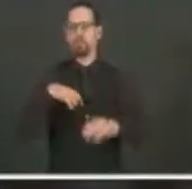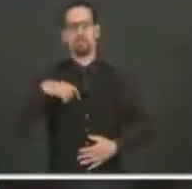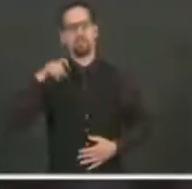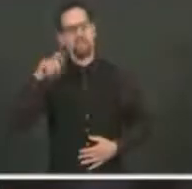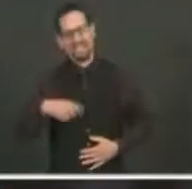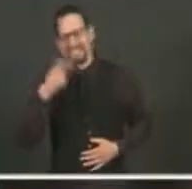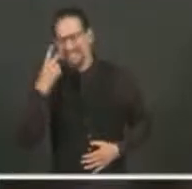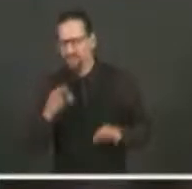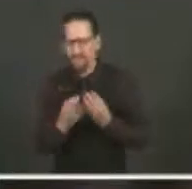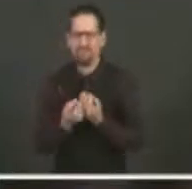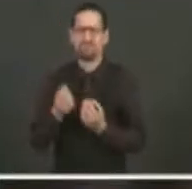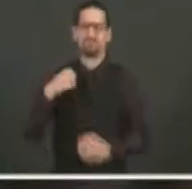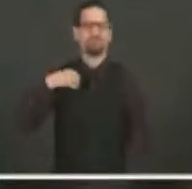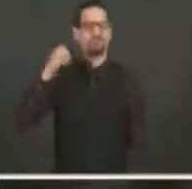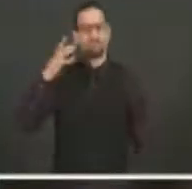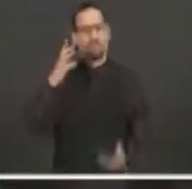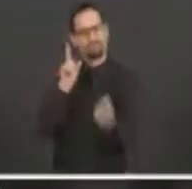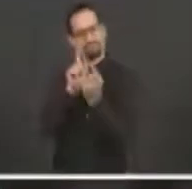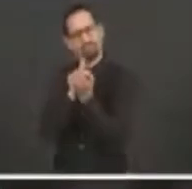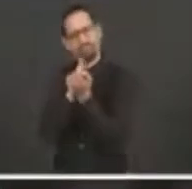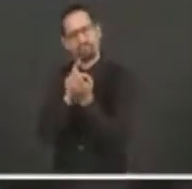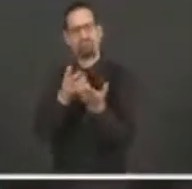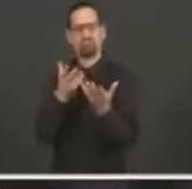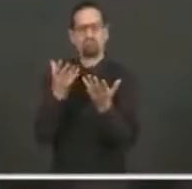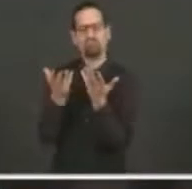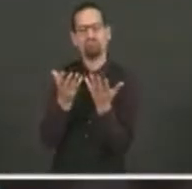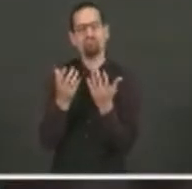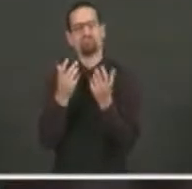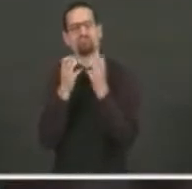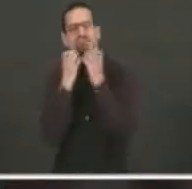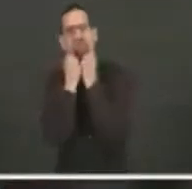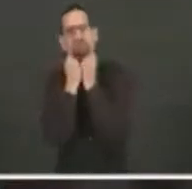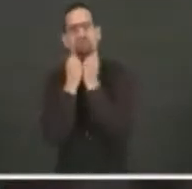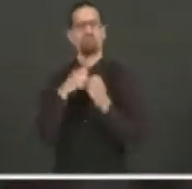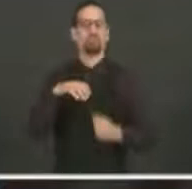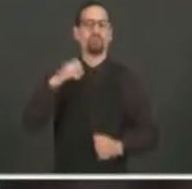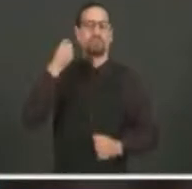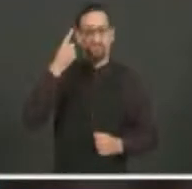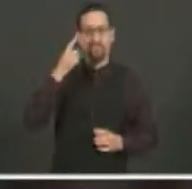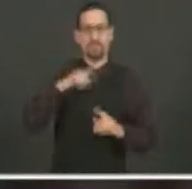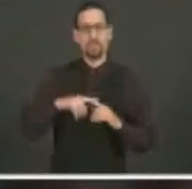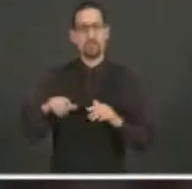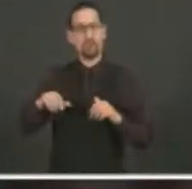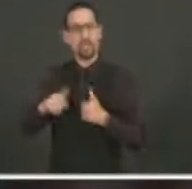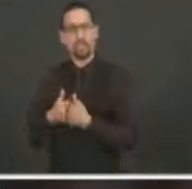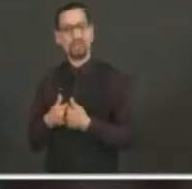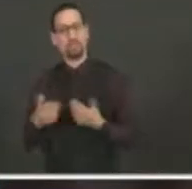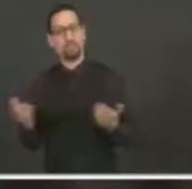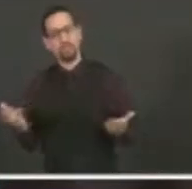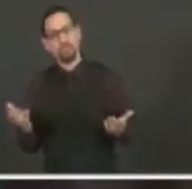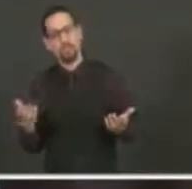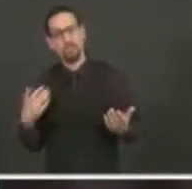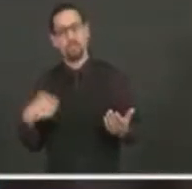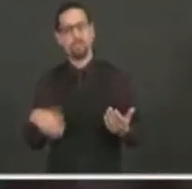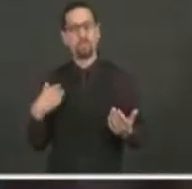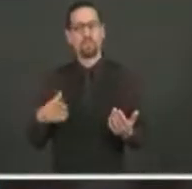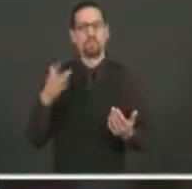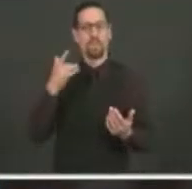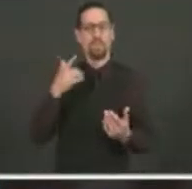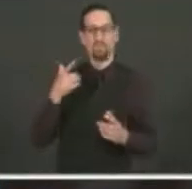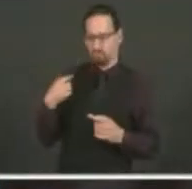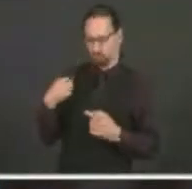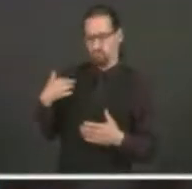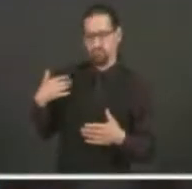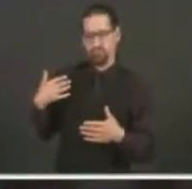well as the physical well-being. The challenge that everyone has, though, which was why we have been at this point,